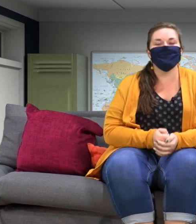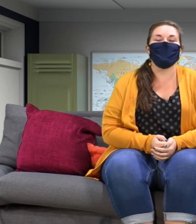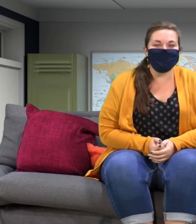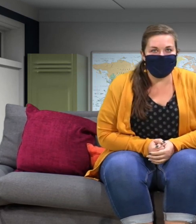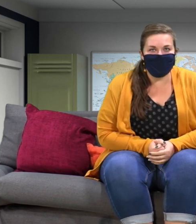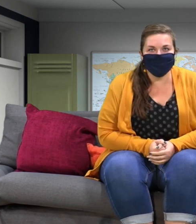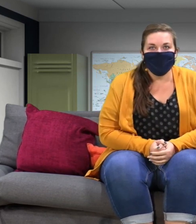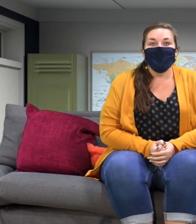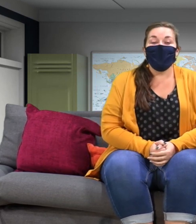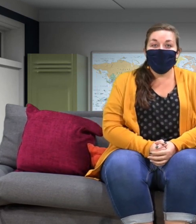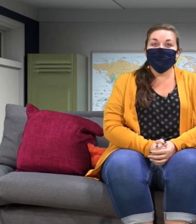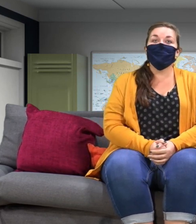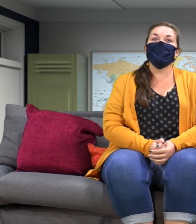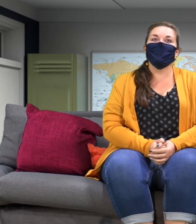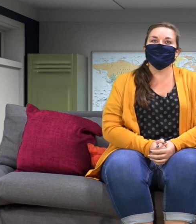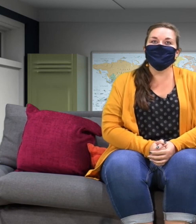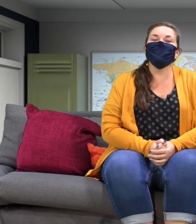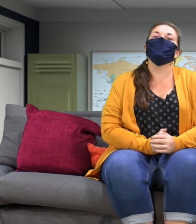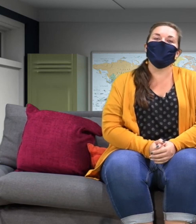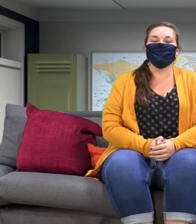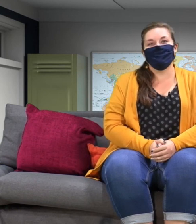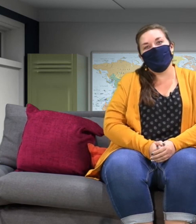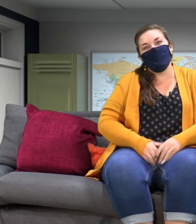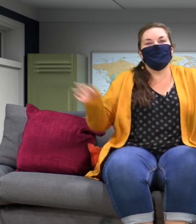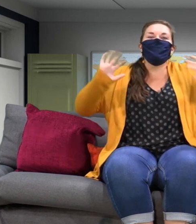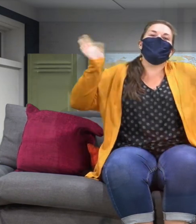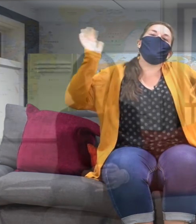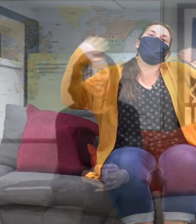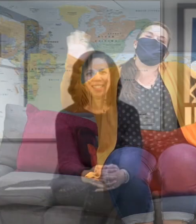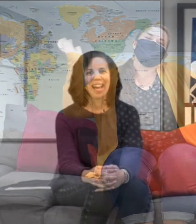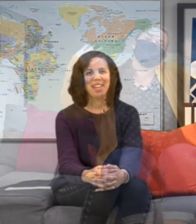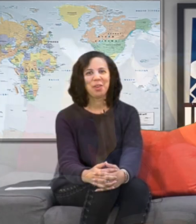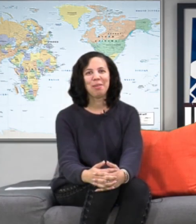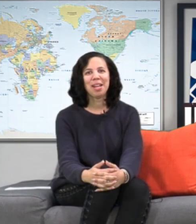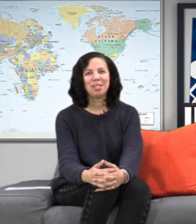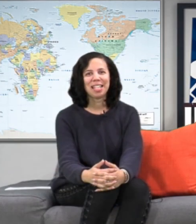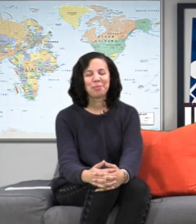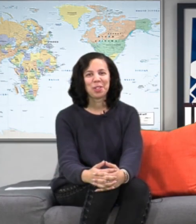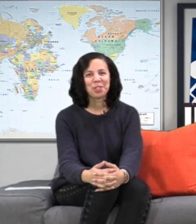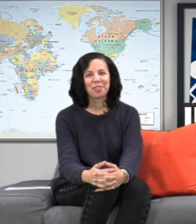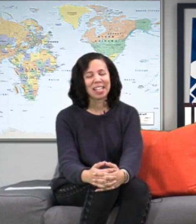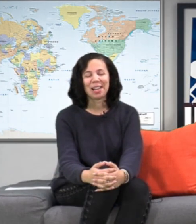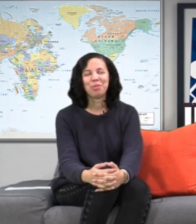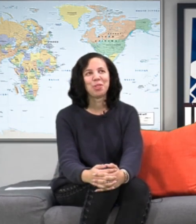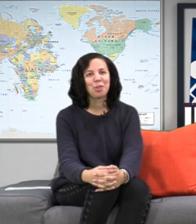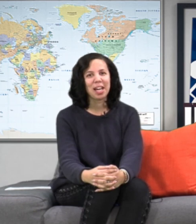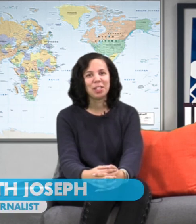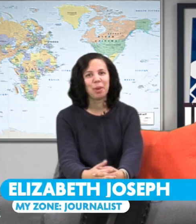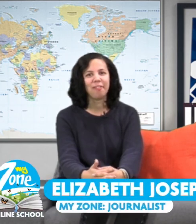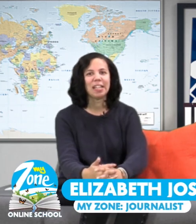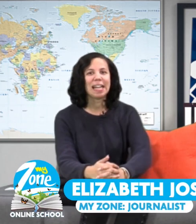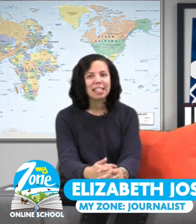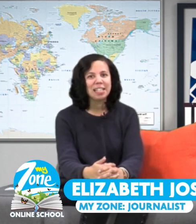safe, sanitize, and we will be seeing you again tomorrow. Goodbye. Hi everyone, my name is Elizabeth Joseph and I'm so